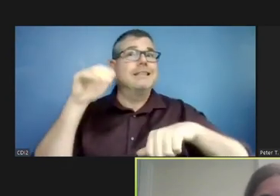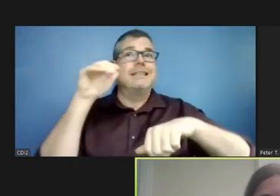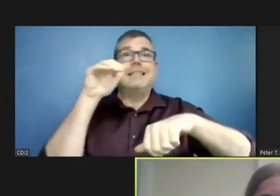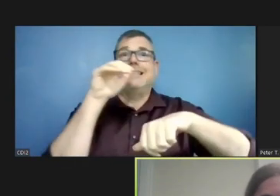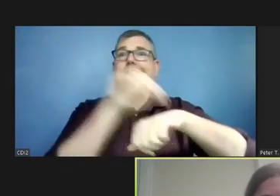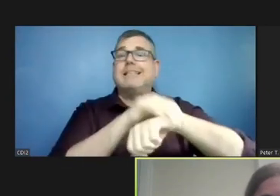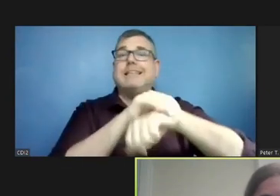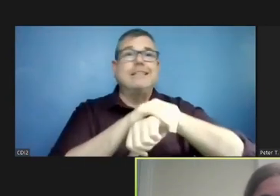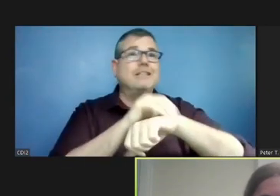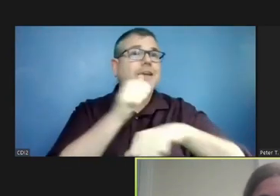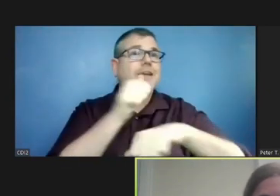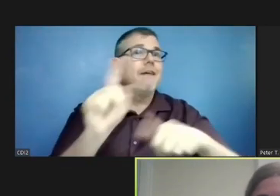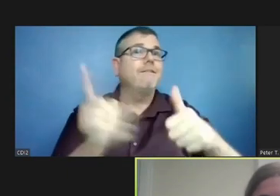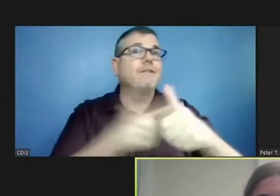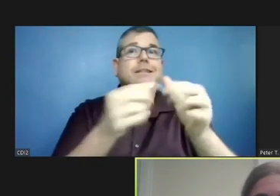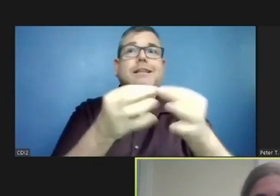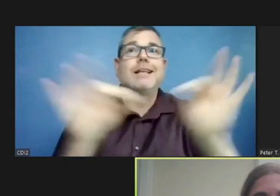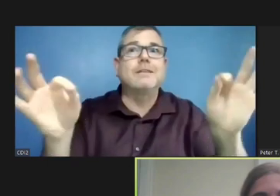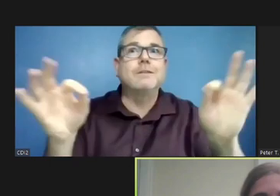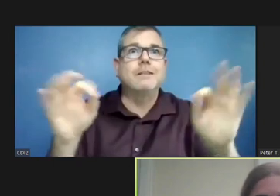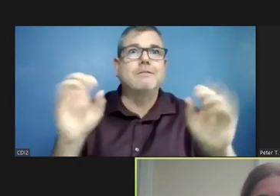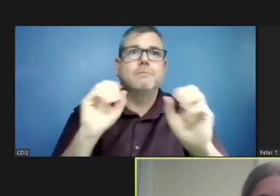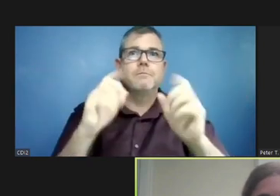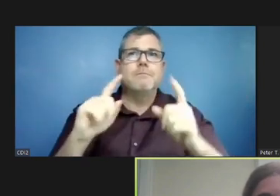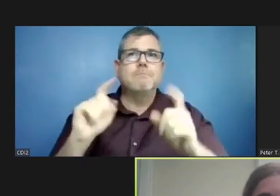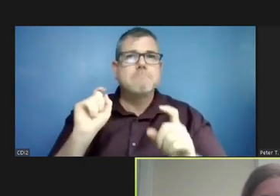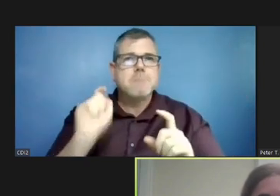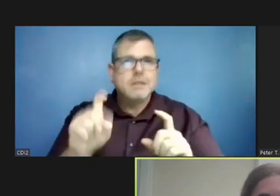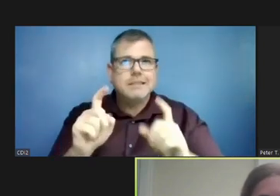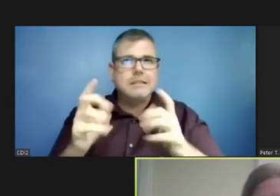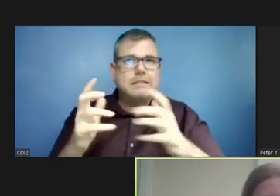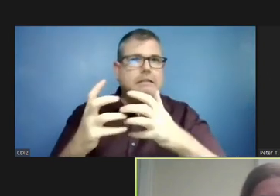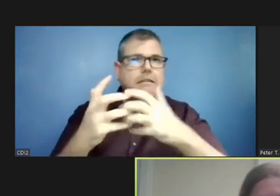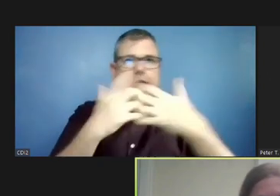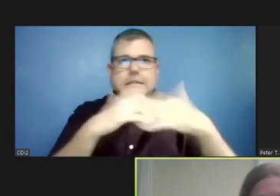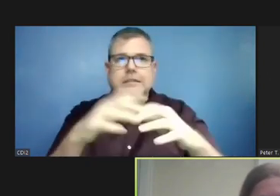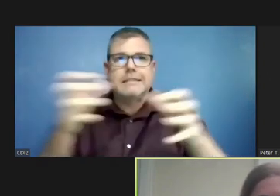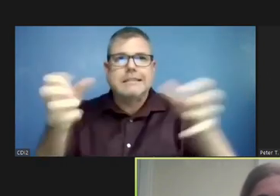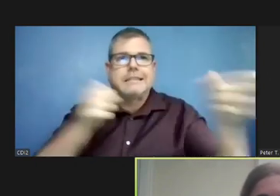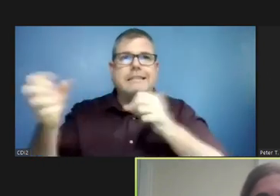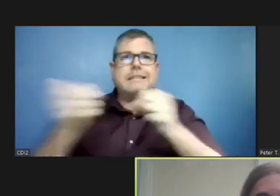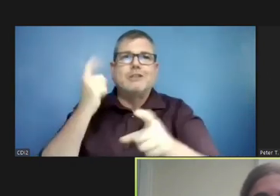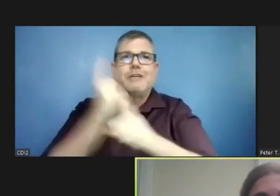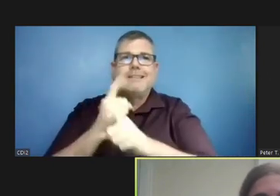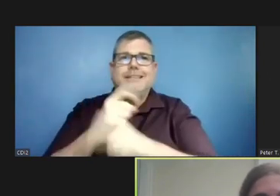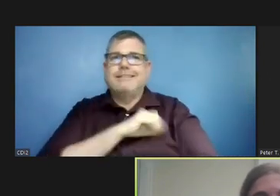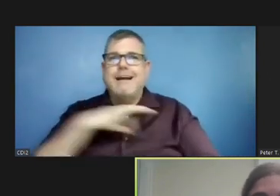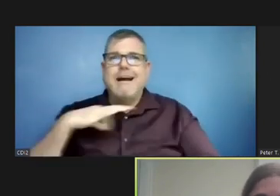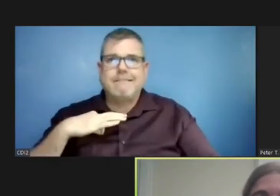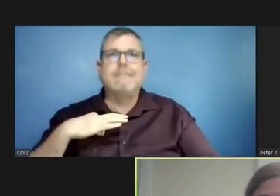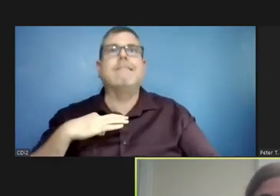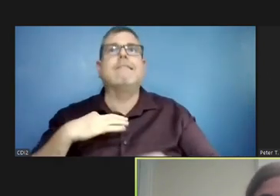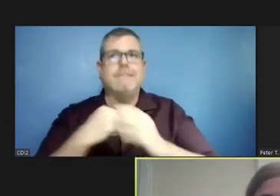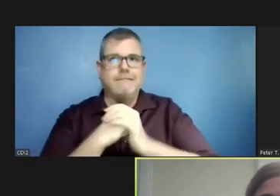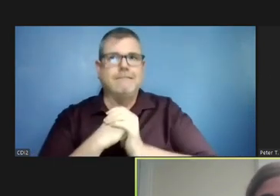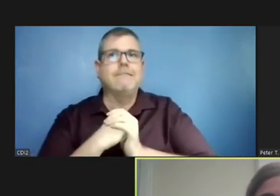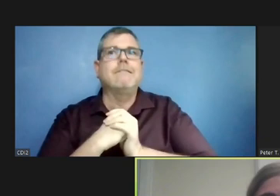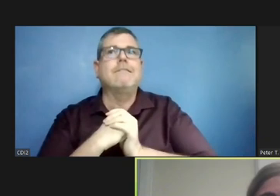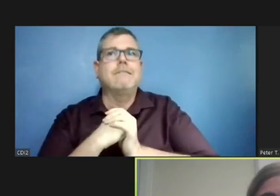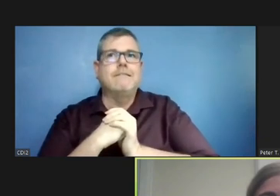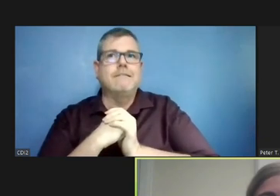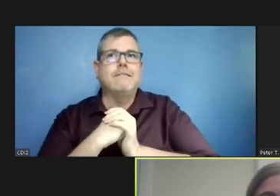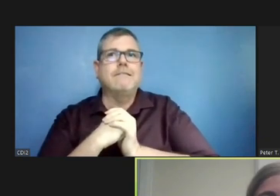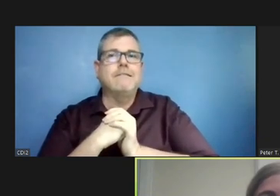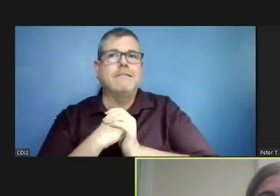on site. And that's what we're learning, is to provide a more accessible and inclusive vaccine clinic. We need more people sometimes